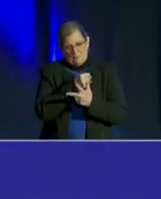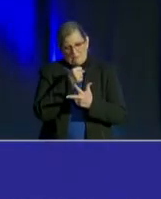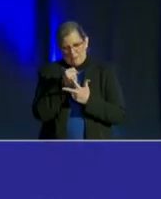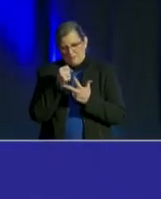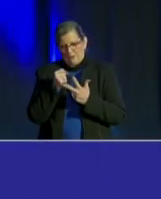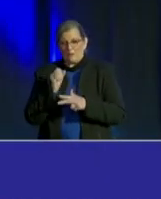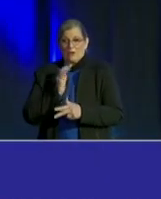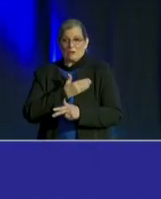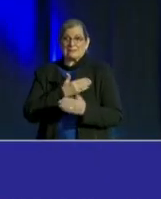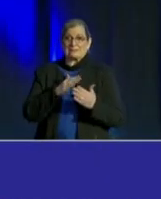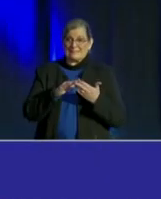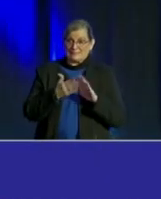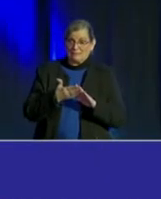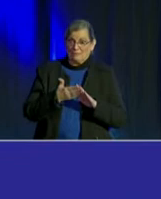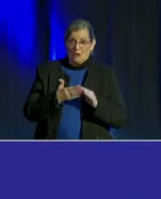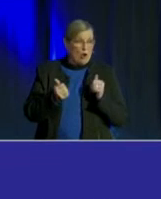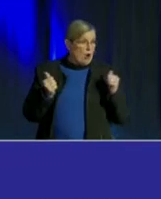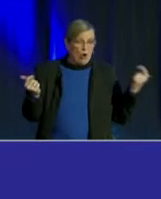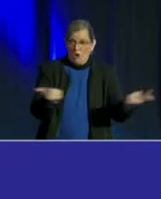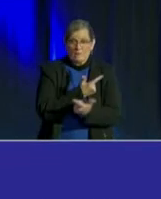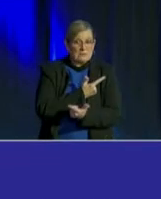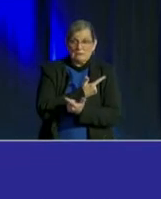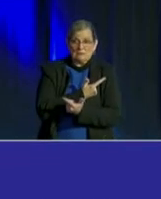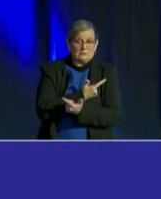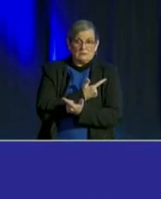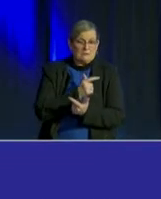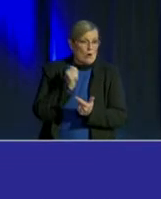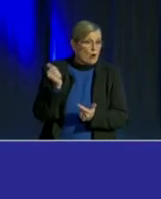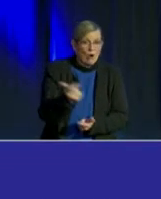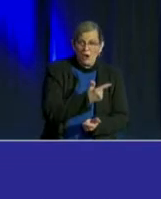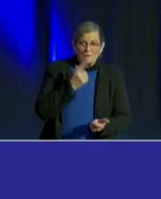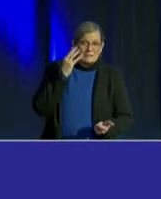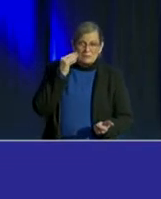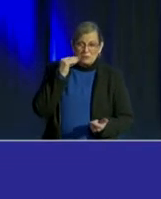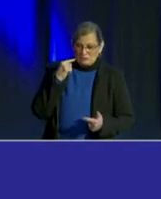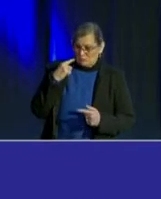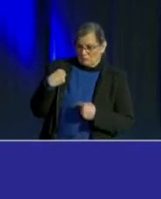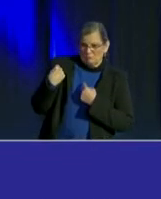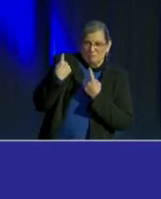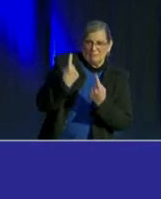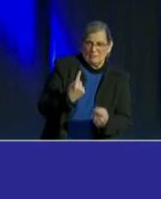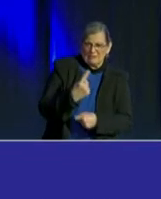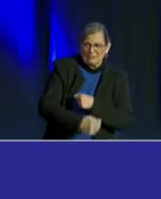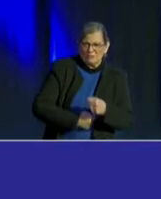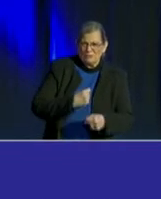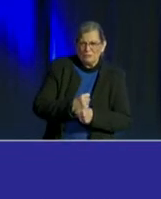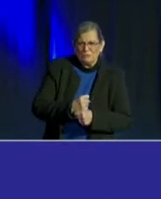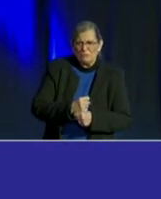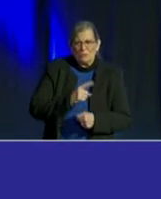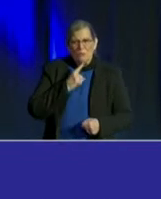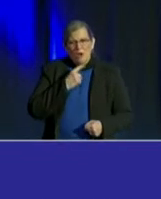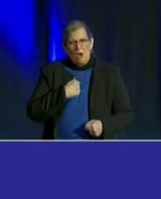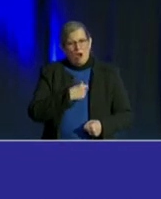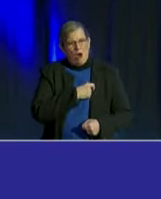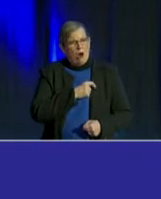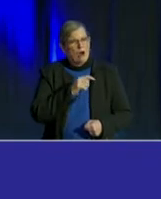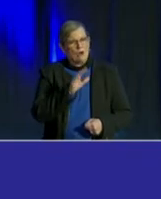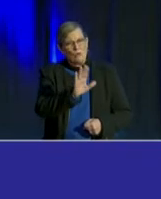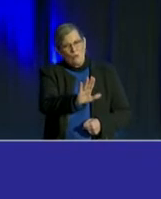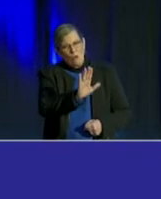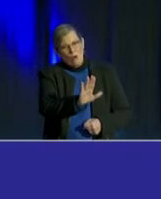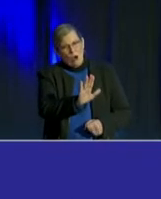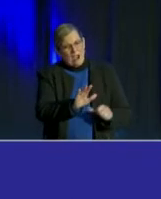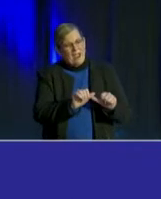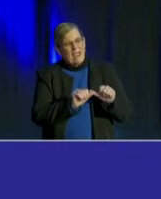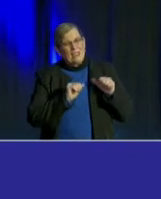and all of us have gone through in the last year where your public safety agencies have had a major role. First